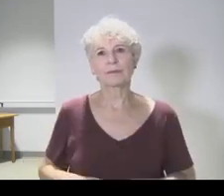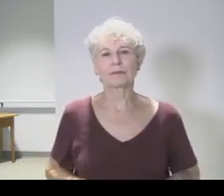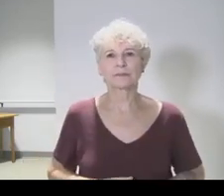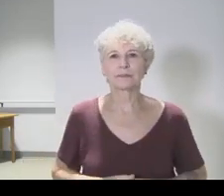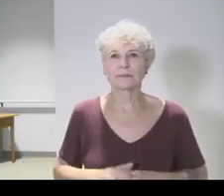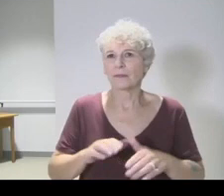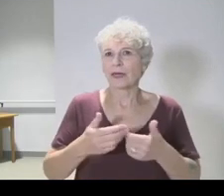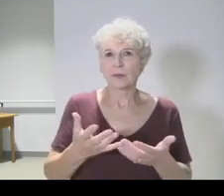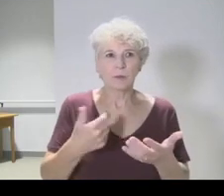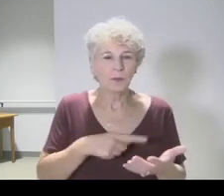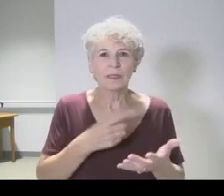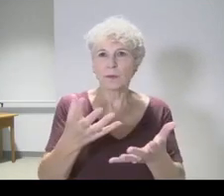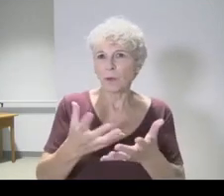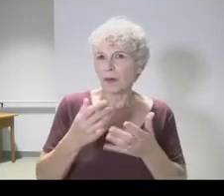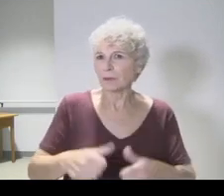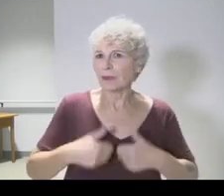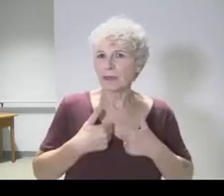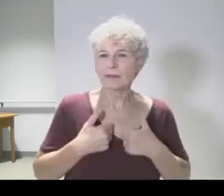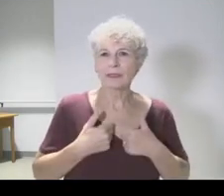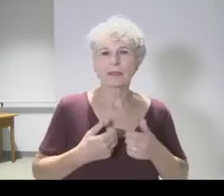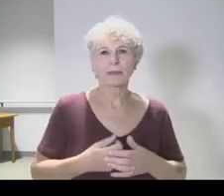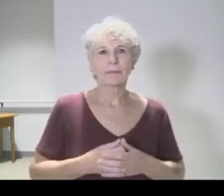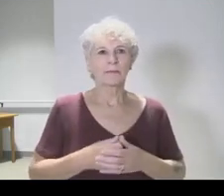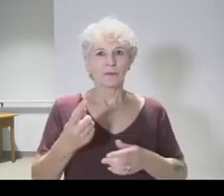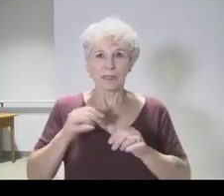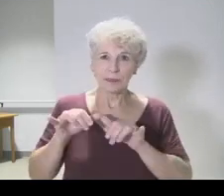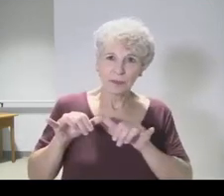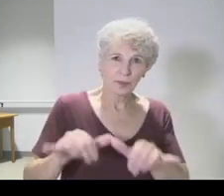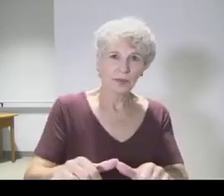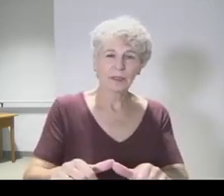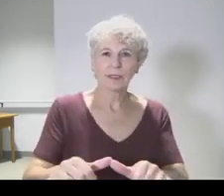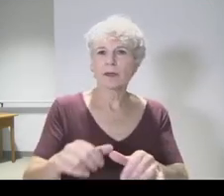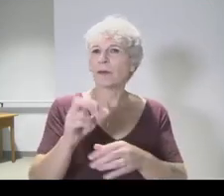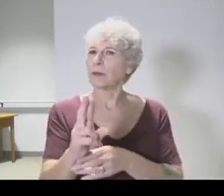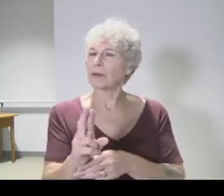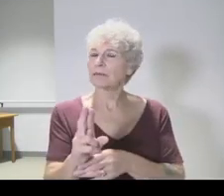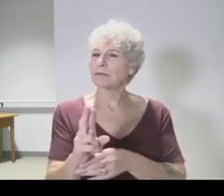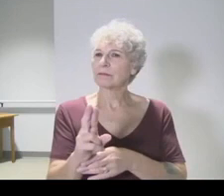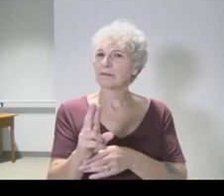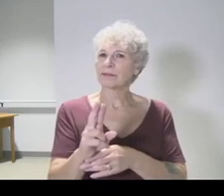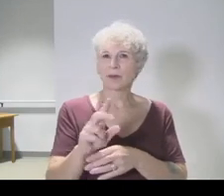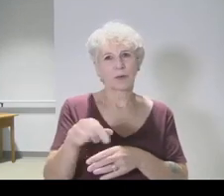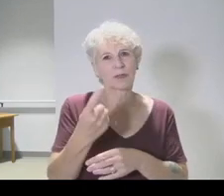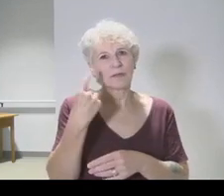So how do we want to live? Do we want to live for eternity? Or do we want to live for what's temporary? The